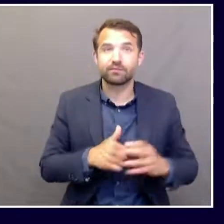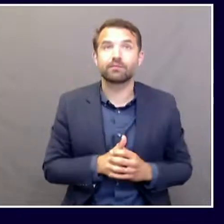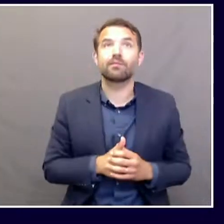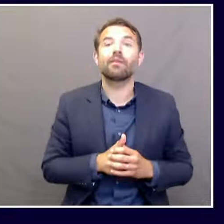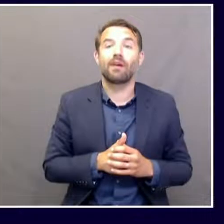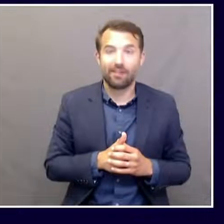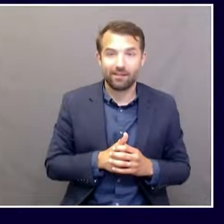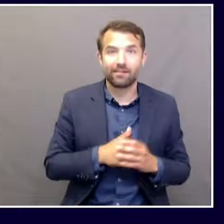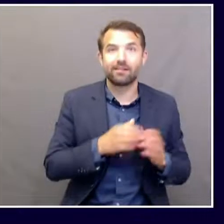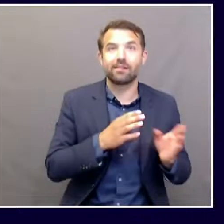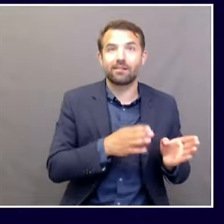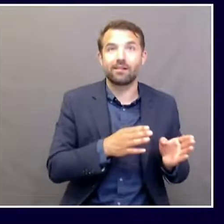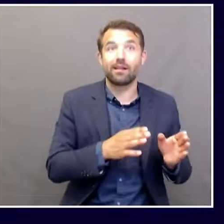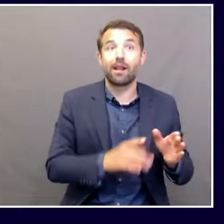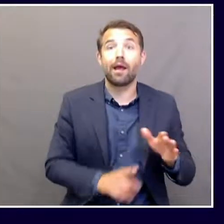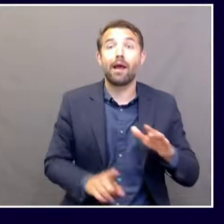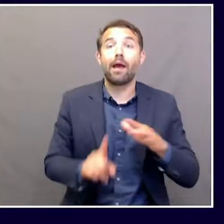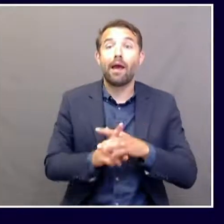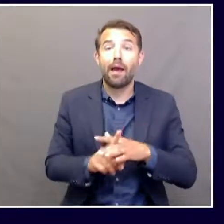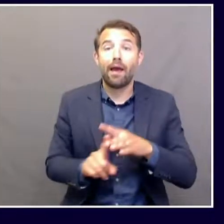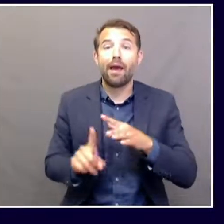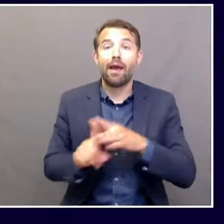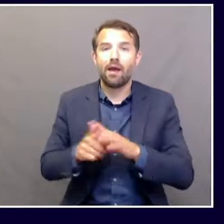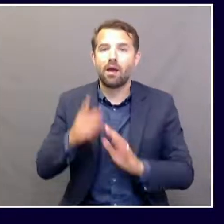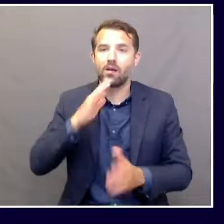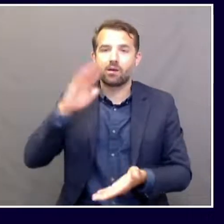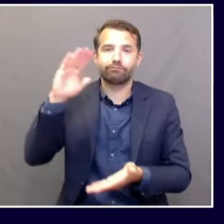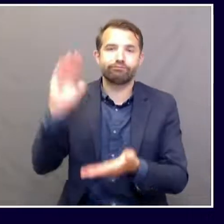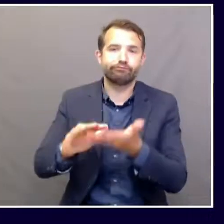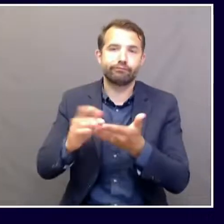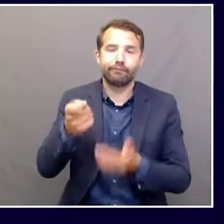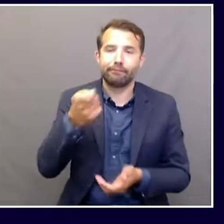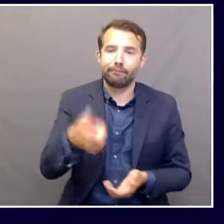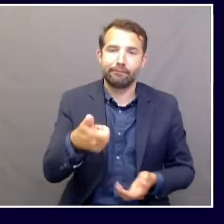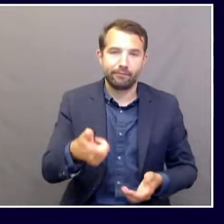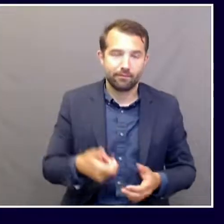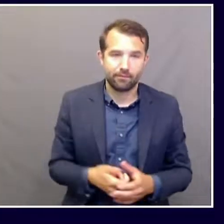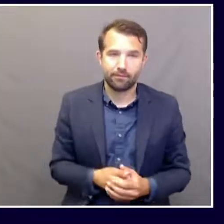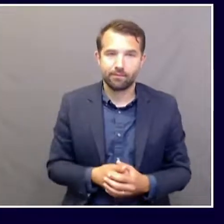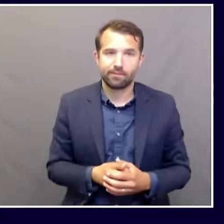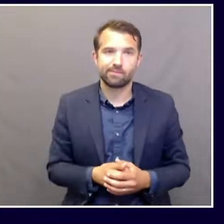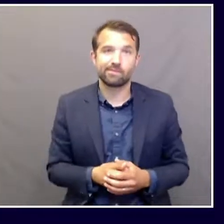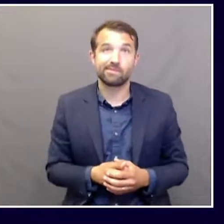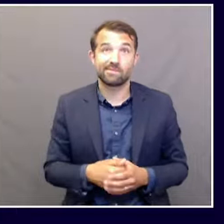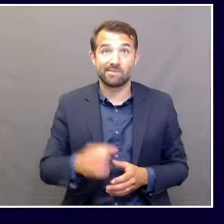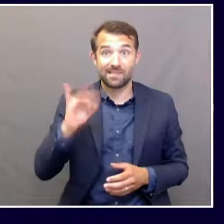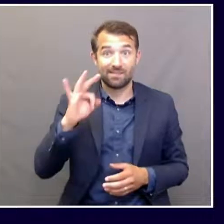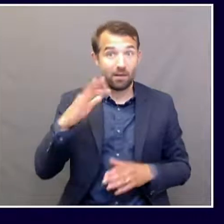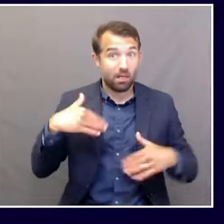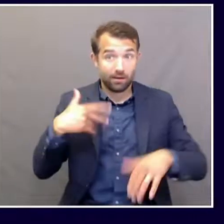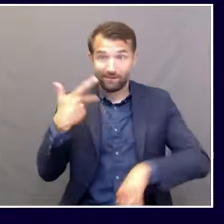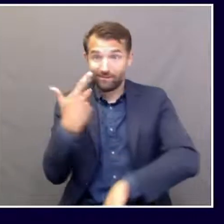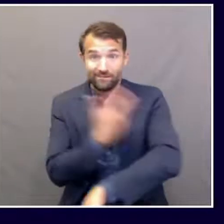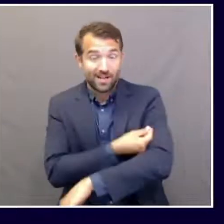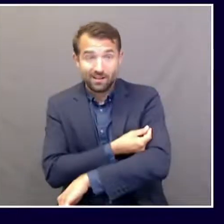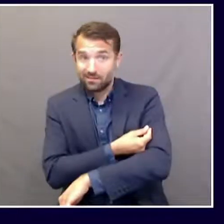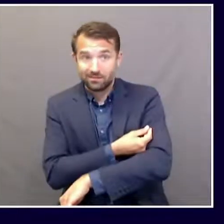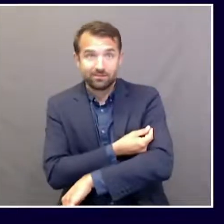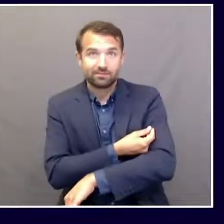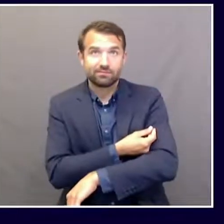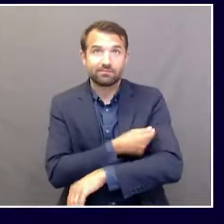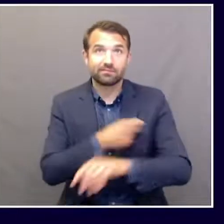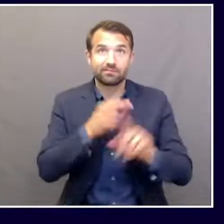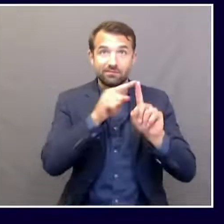vaccinated can enjoy the protections of those that have been vaccinated. Effectively, the vaccinated can